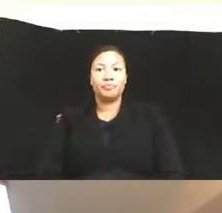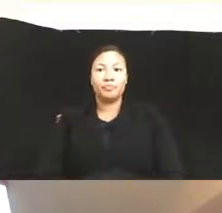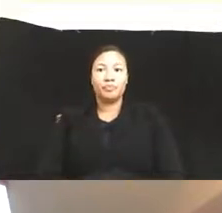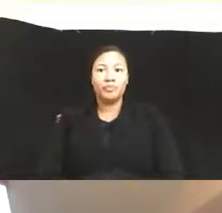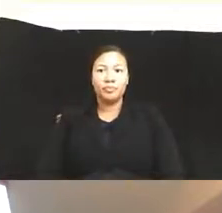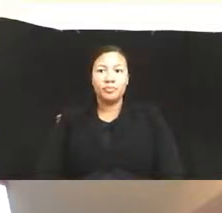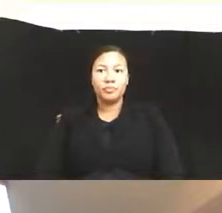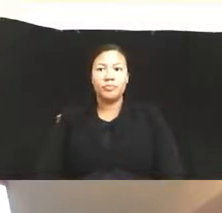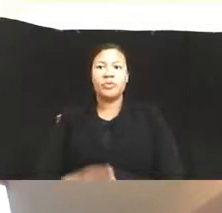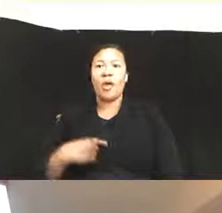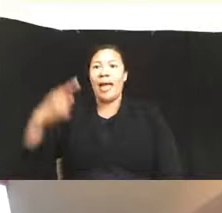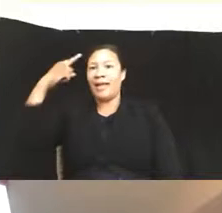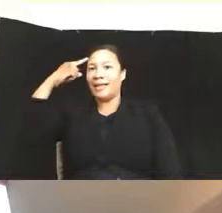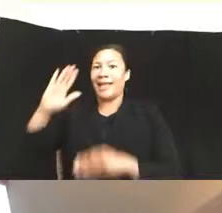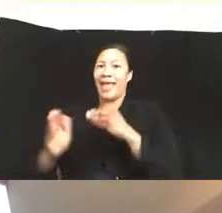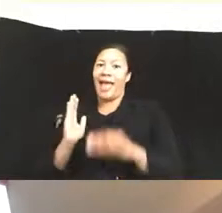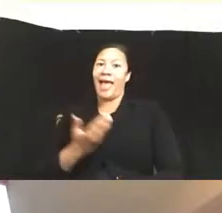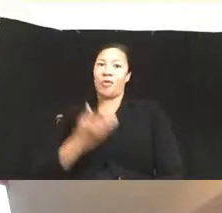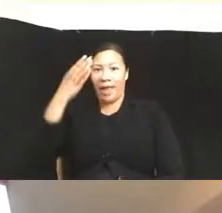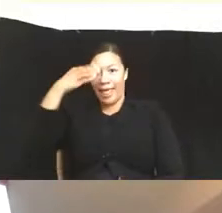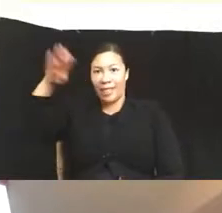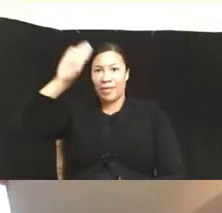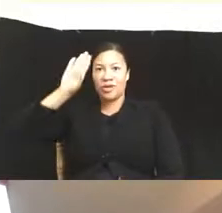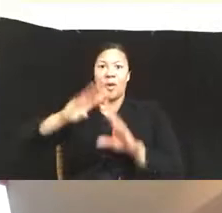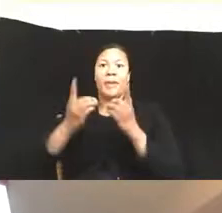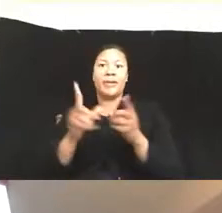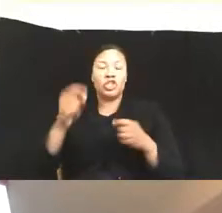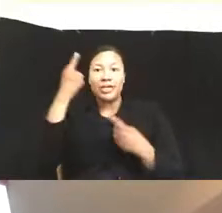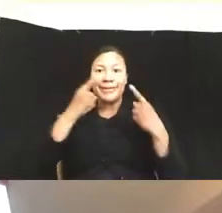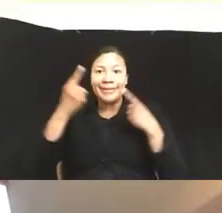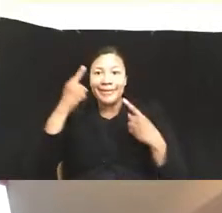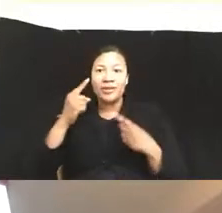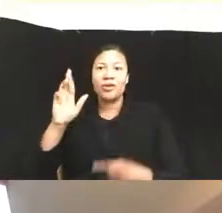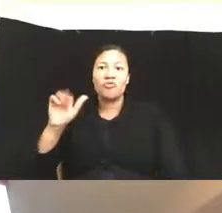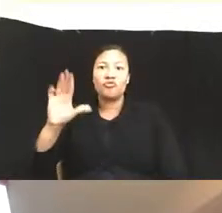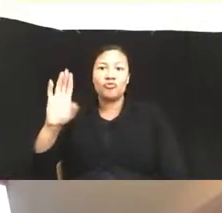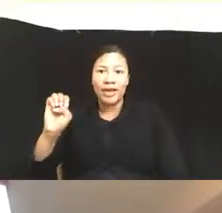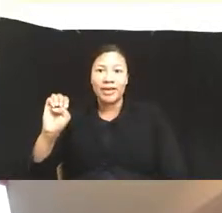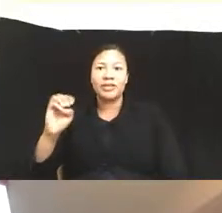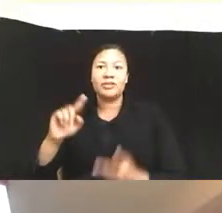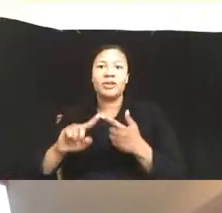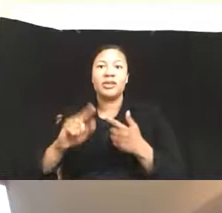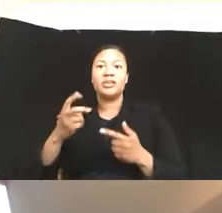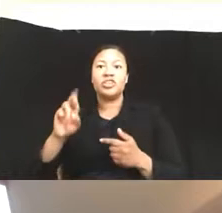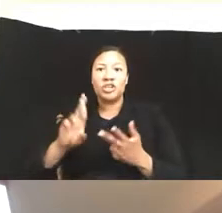anthropology department needs to think about bringing back the race, gender, and social justice concentration.